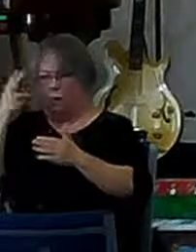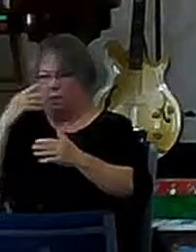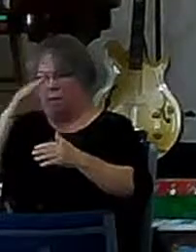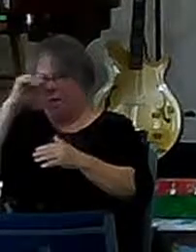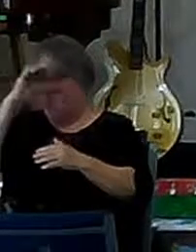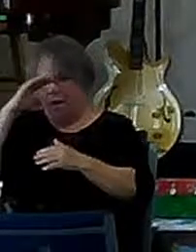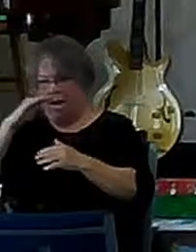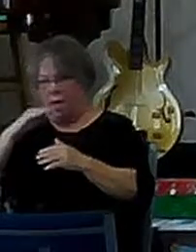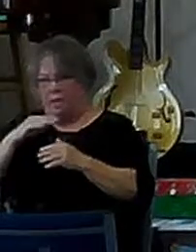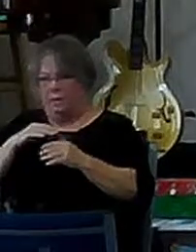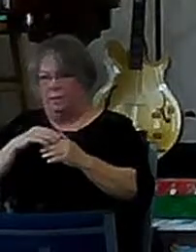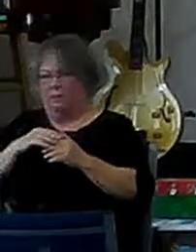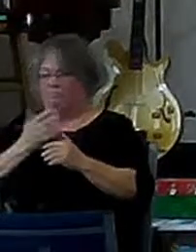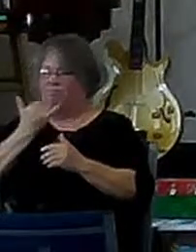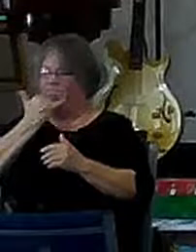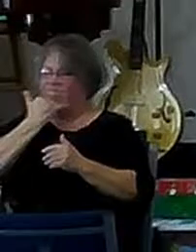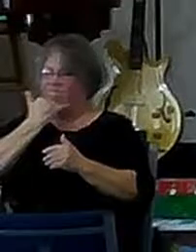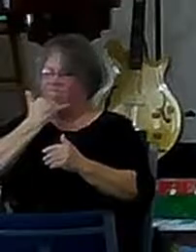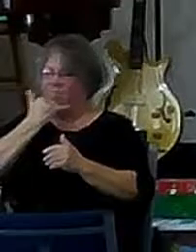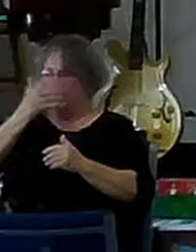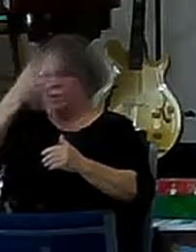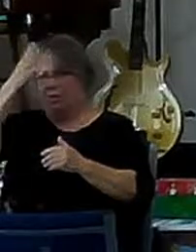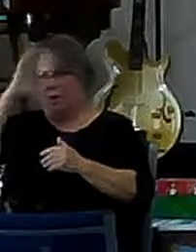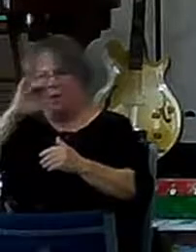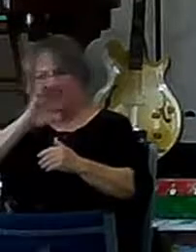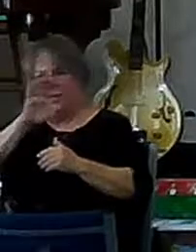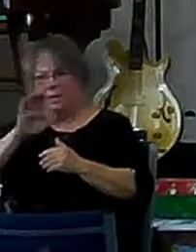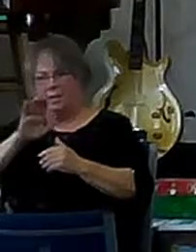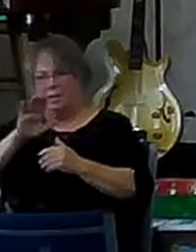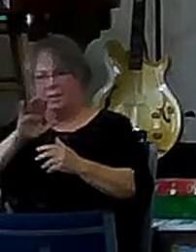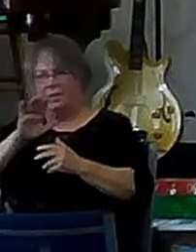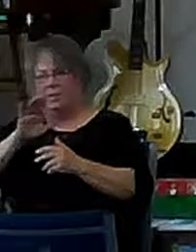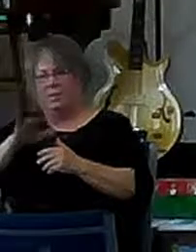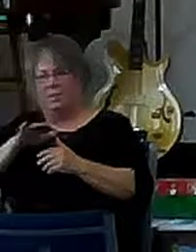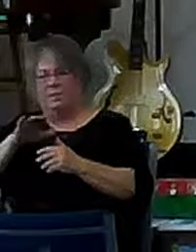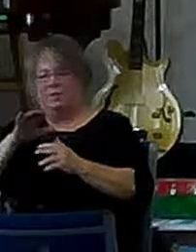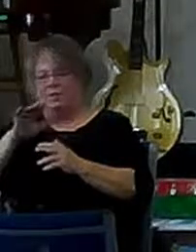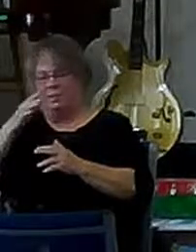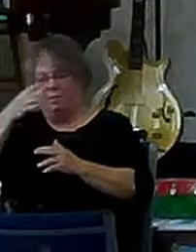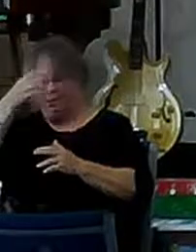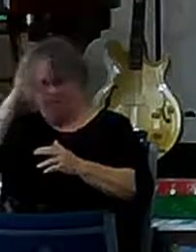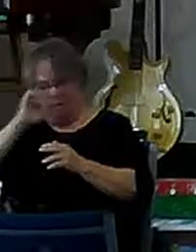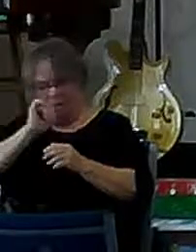dependent as you are at this moment.